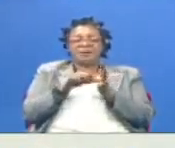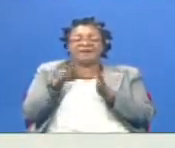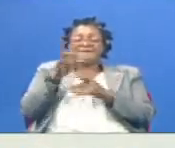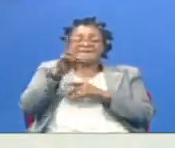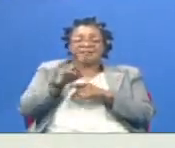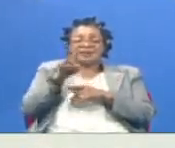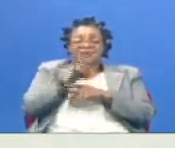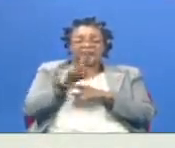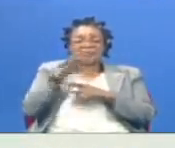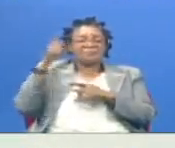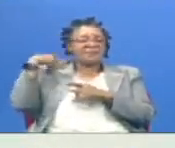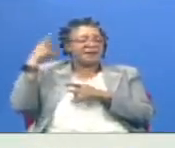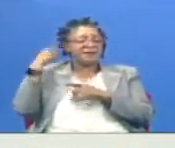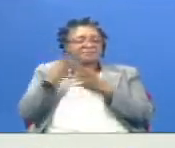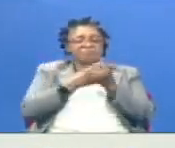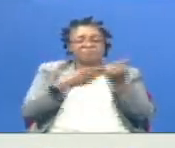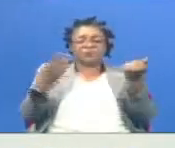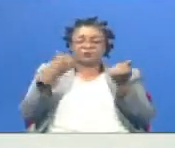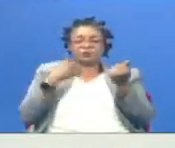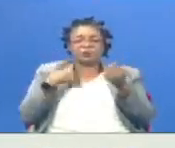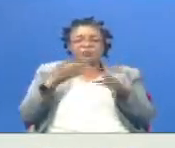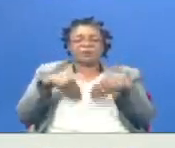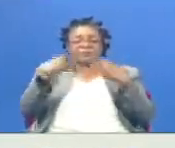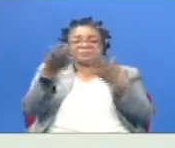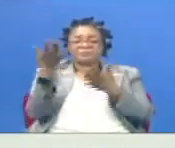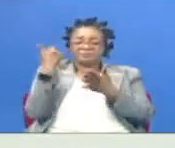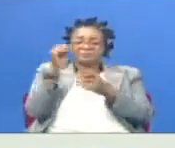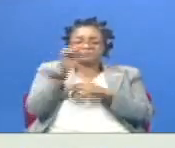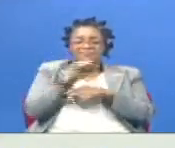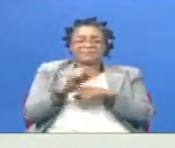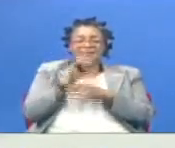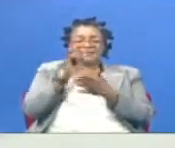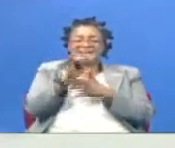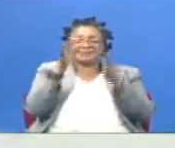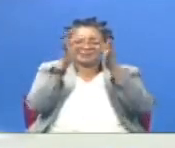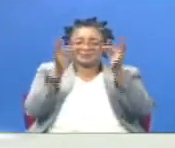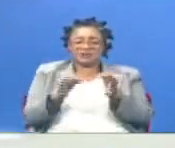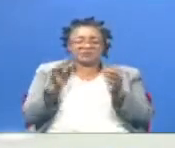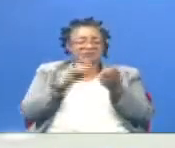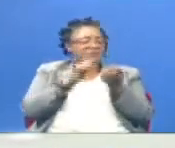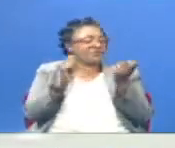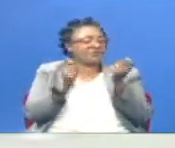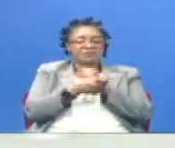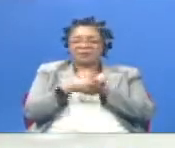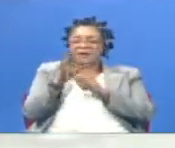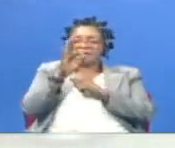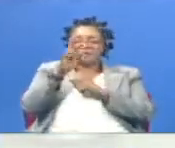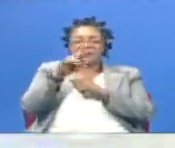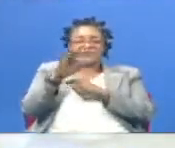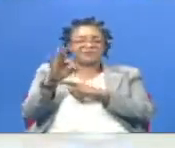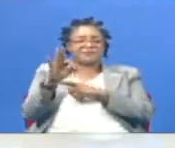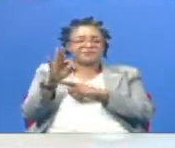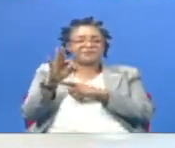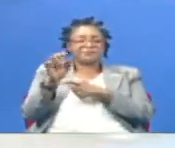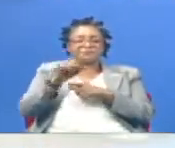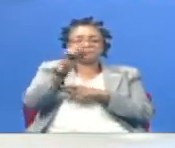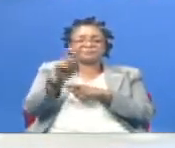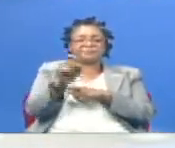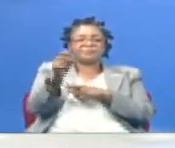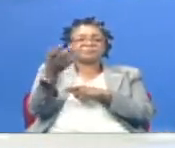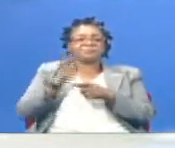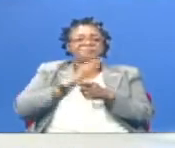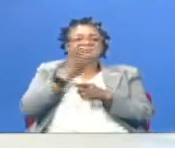and Mathare United were both relegated at the end of last season, but that decision has been reversed by FKF. The Executive Committee